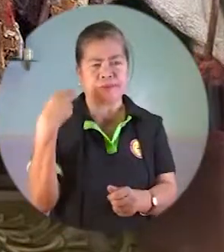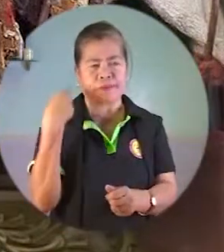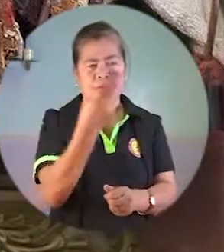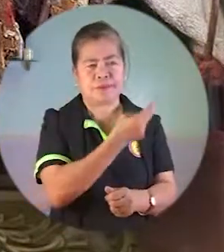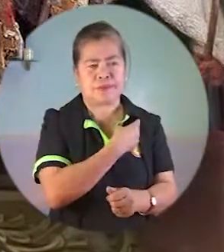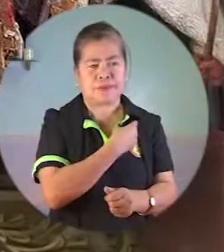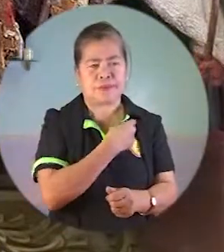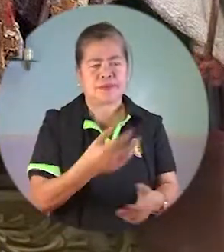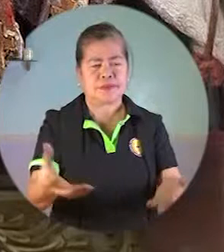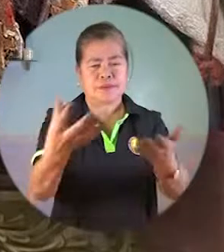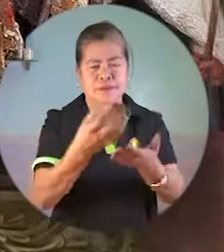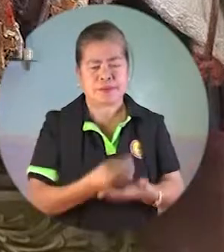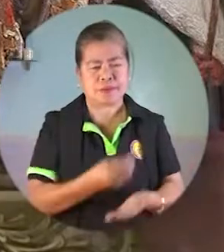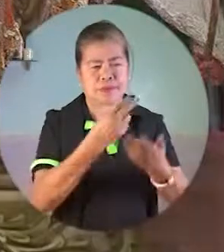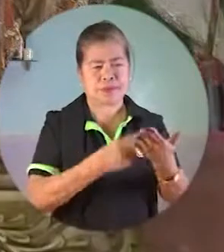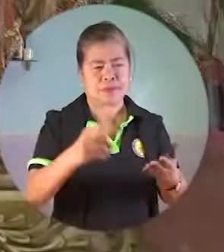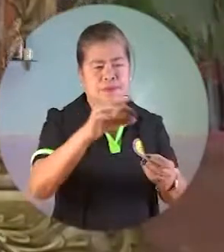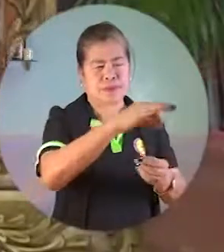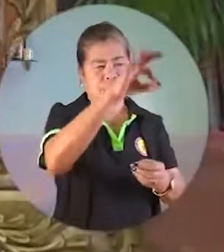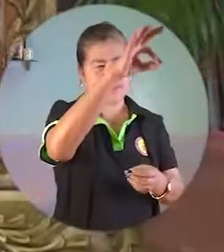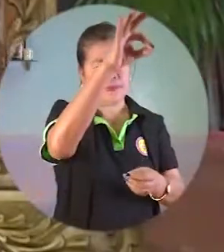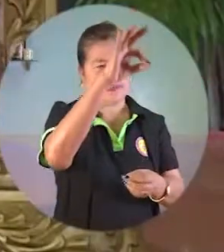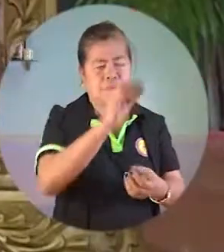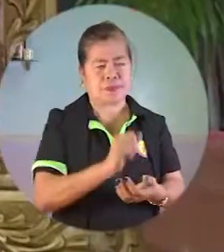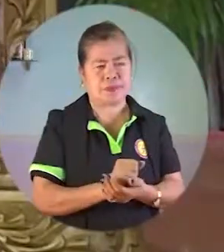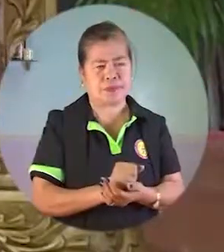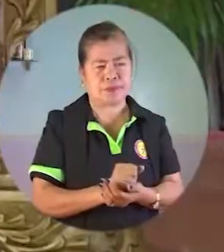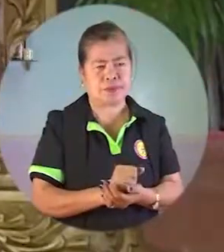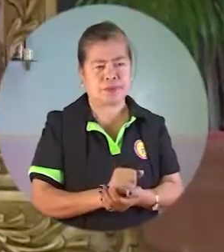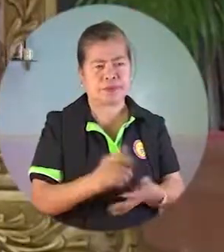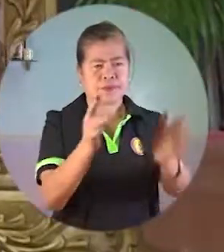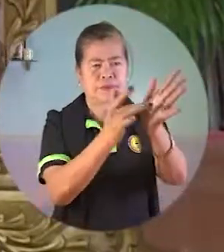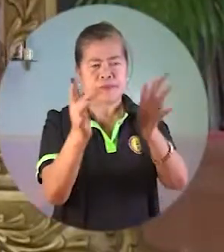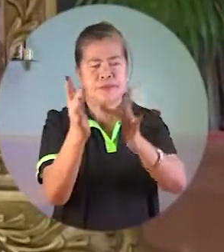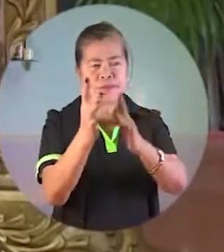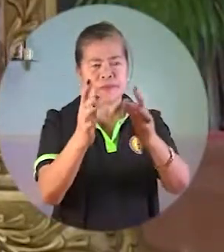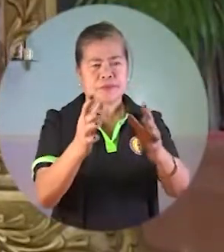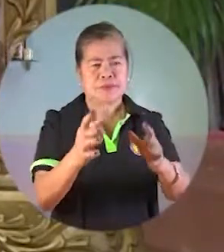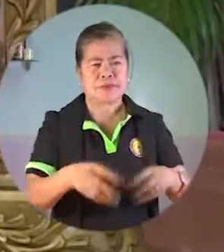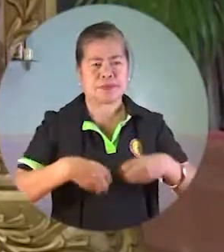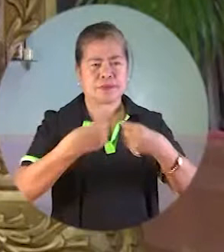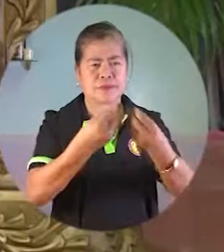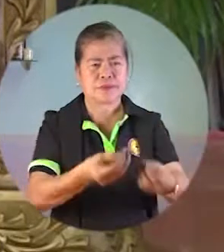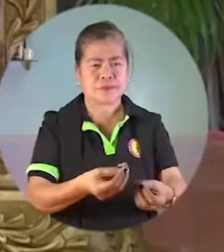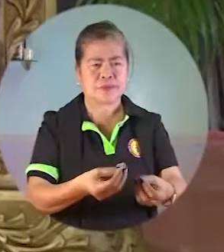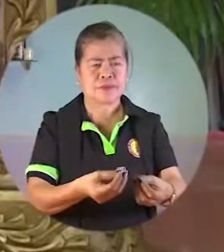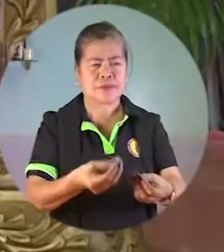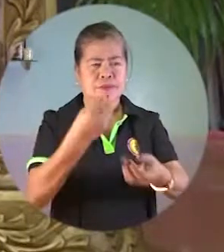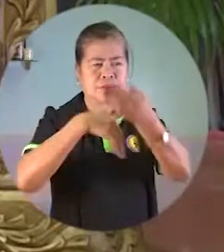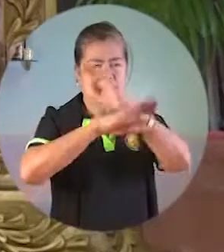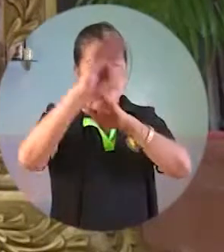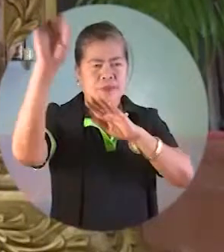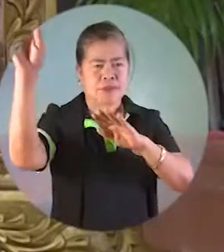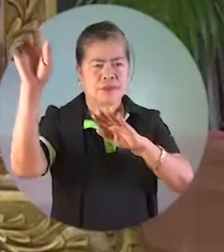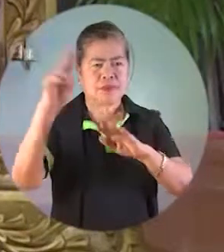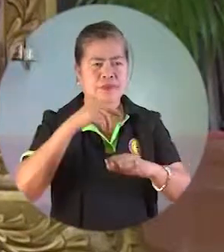had received the Holy Spirit. Jesus, though he ascended into